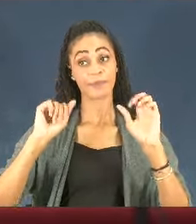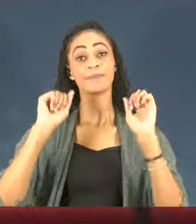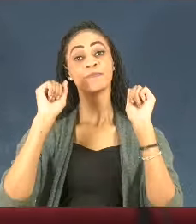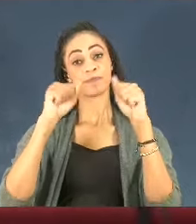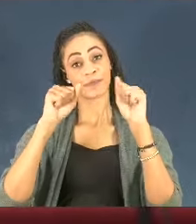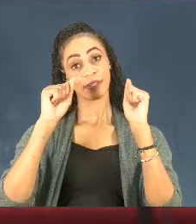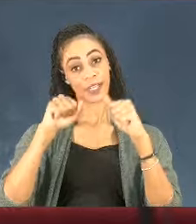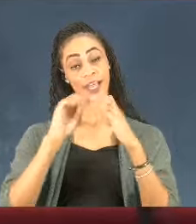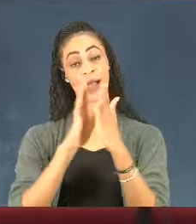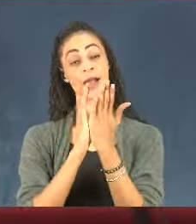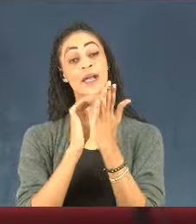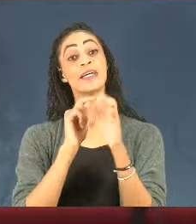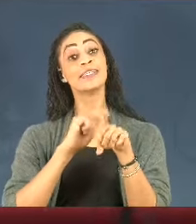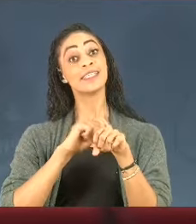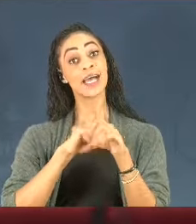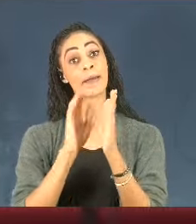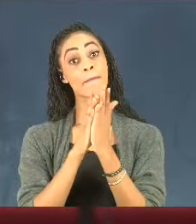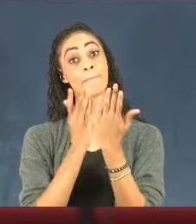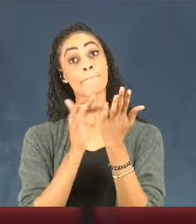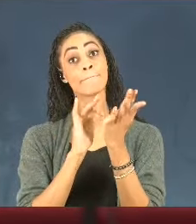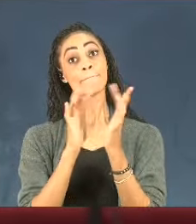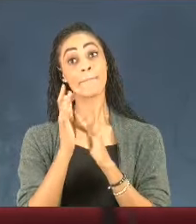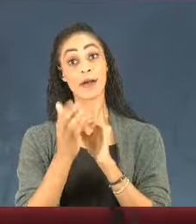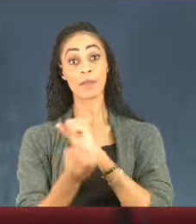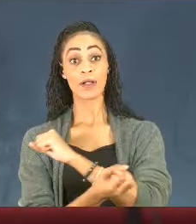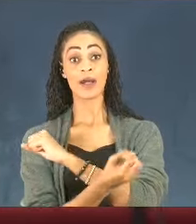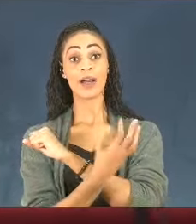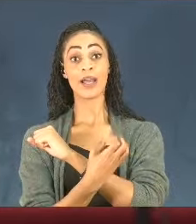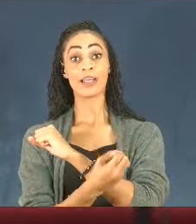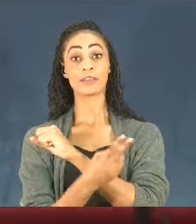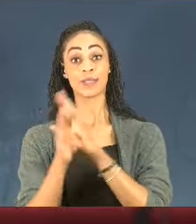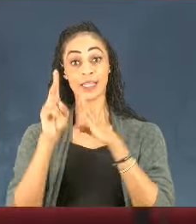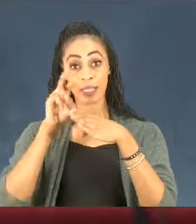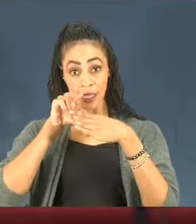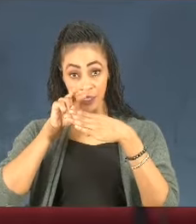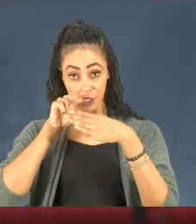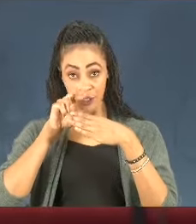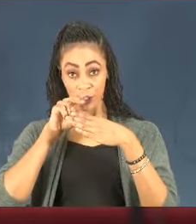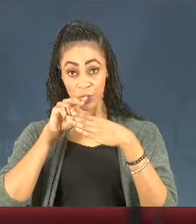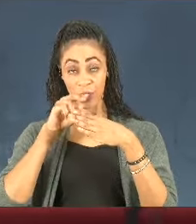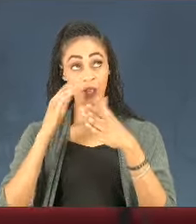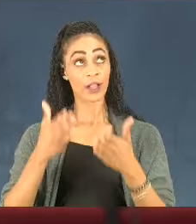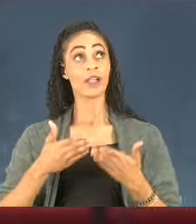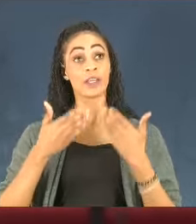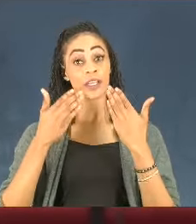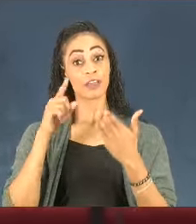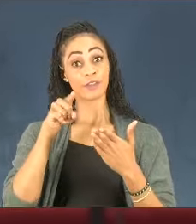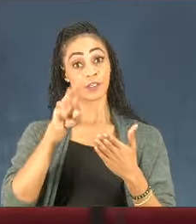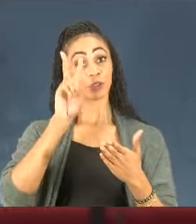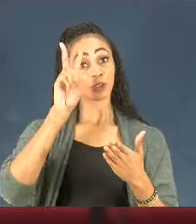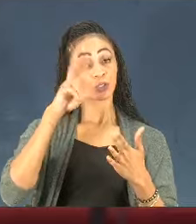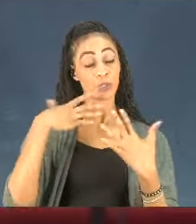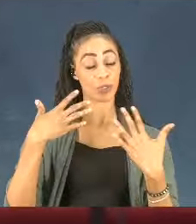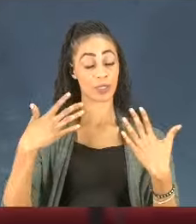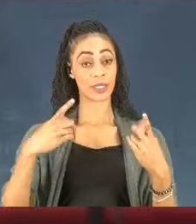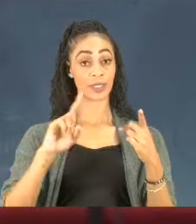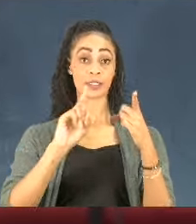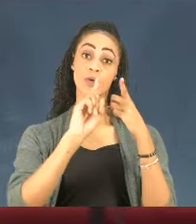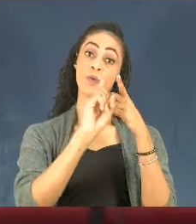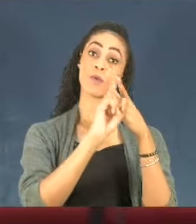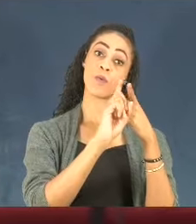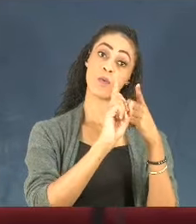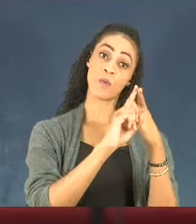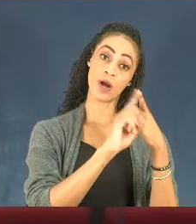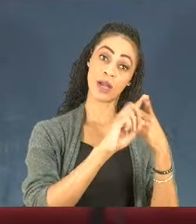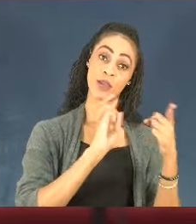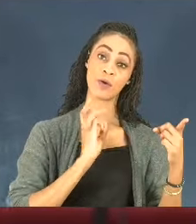When the Bible talks about salt, it actually gives you two things that we got to keep in mind. Number one, I think that we